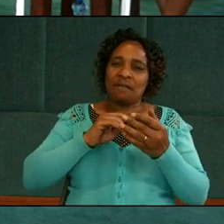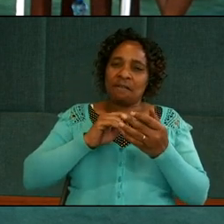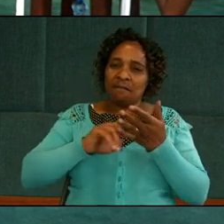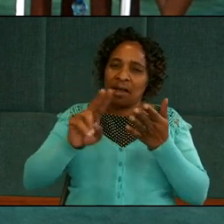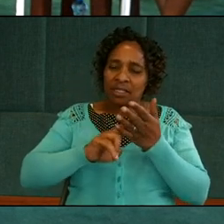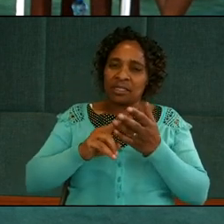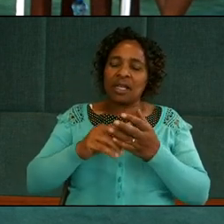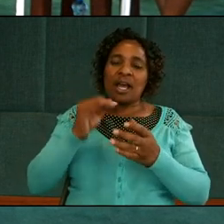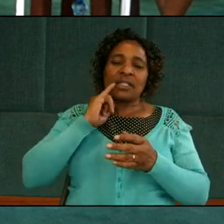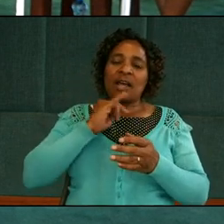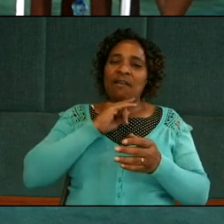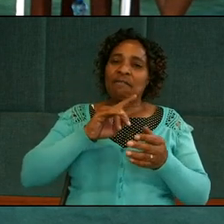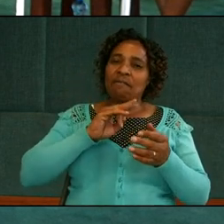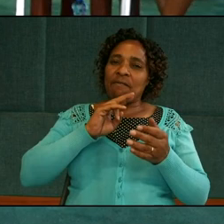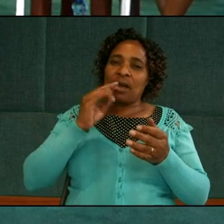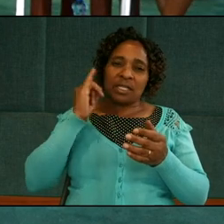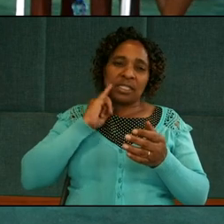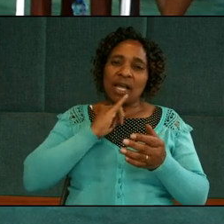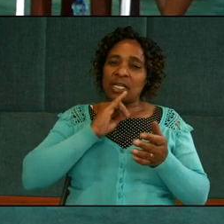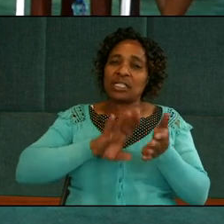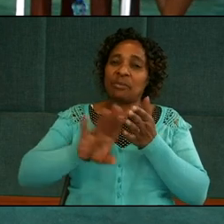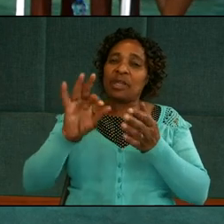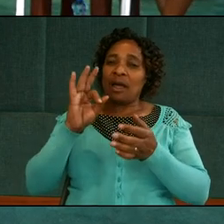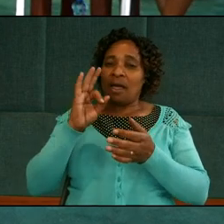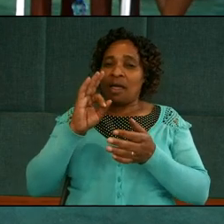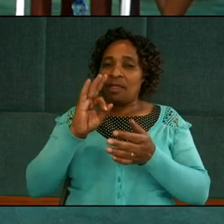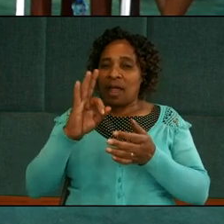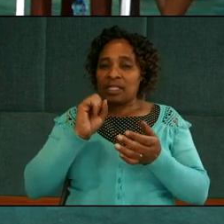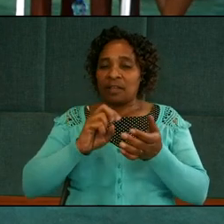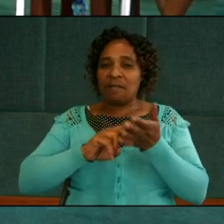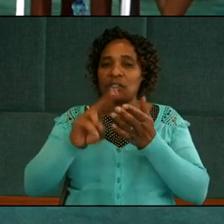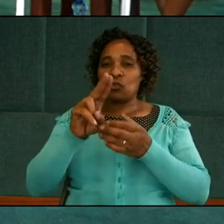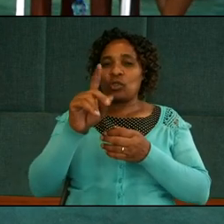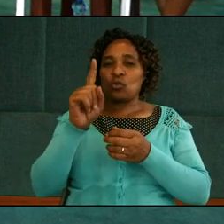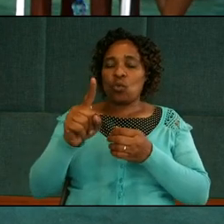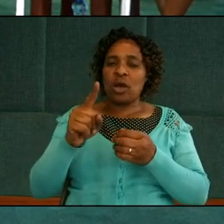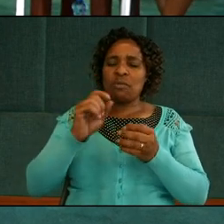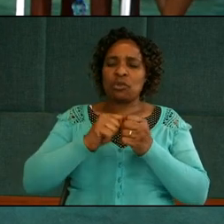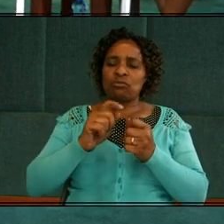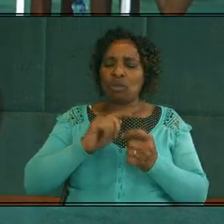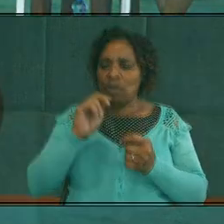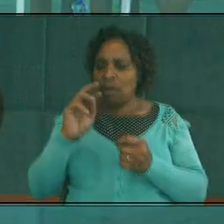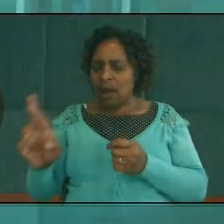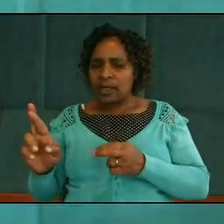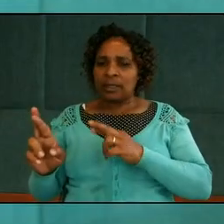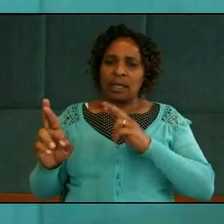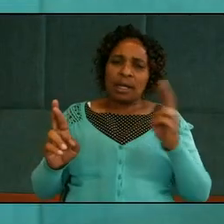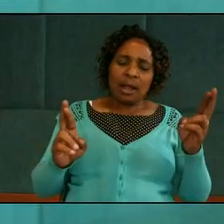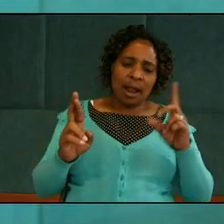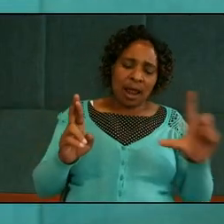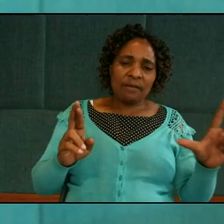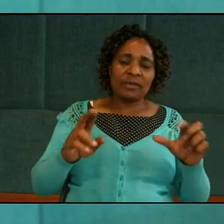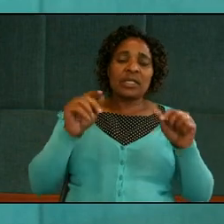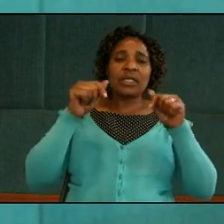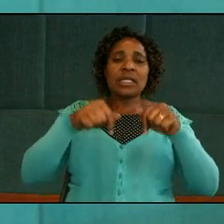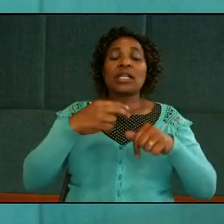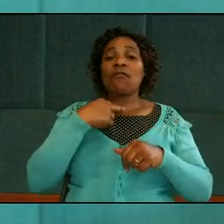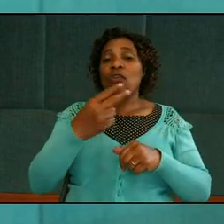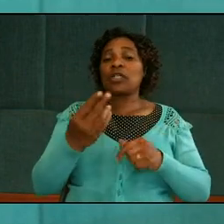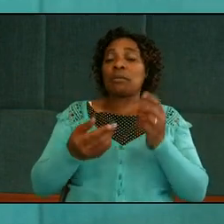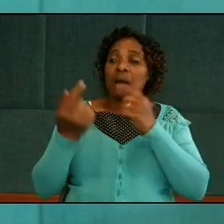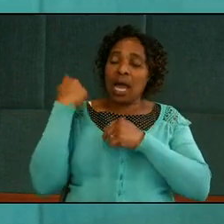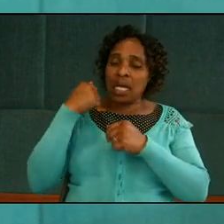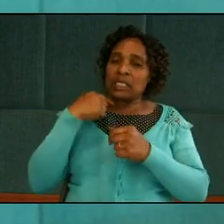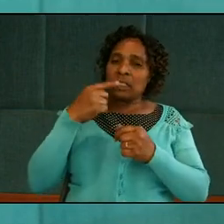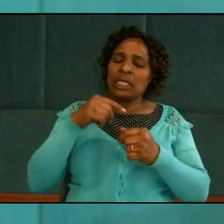30 verse 21 says, "Whether you turn to the right or to the left, your ears will hear a voice behind you saying, 'This is the way, walk in